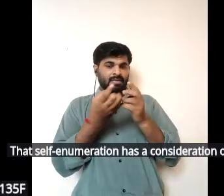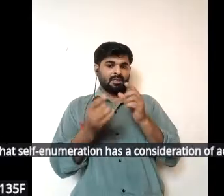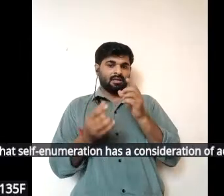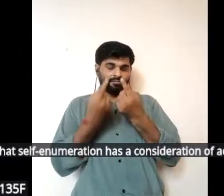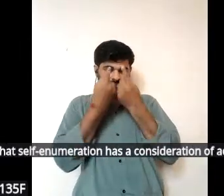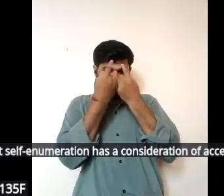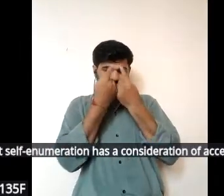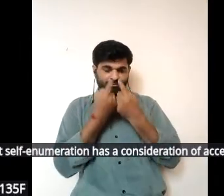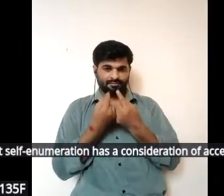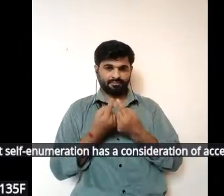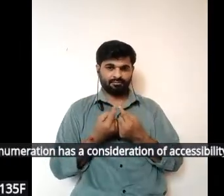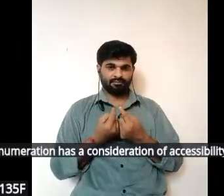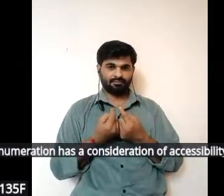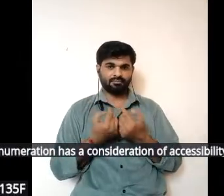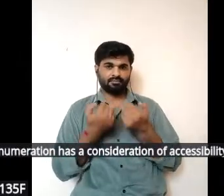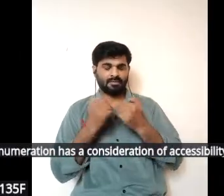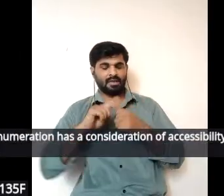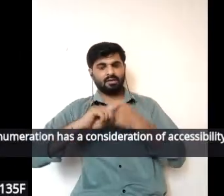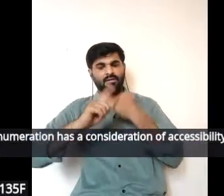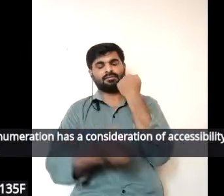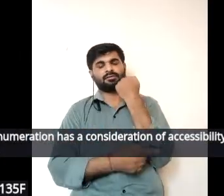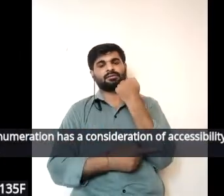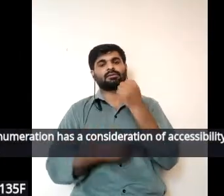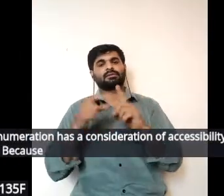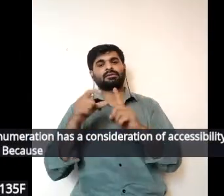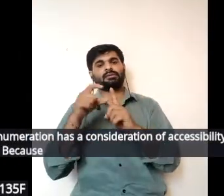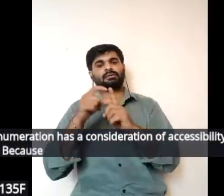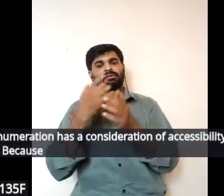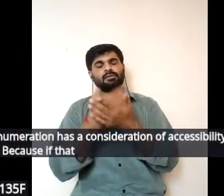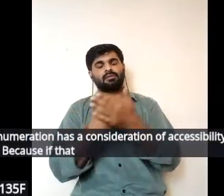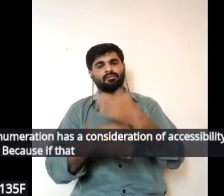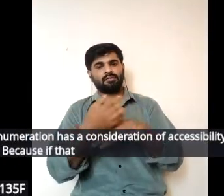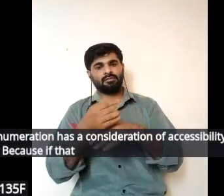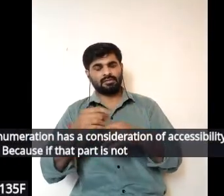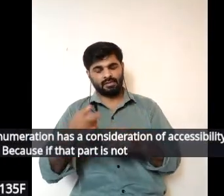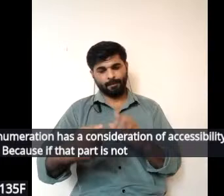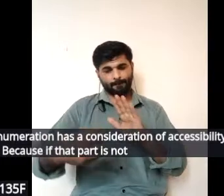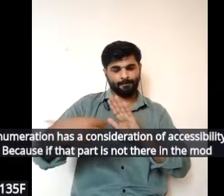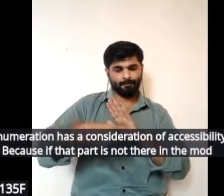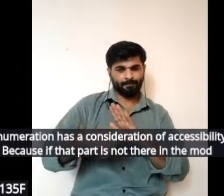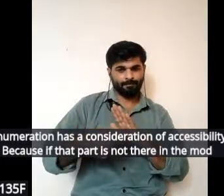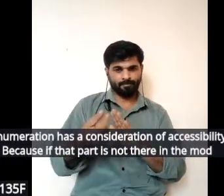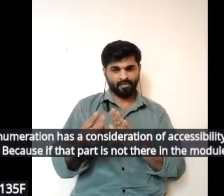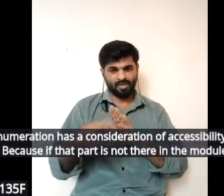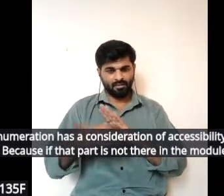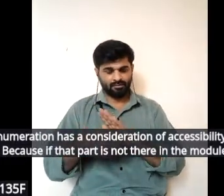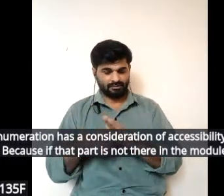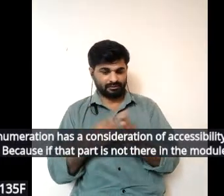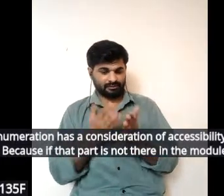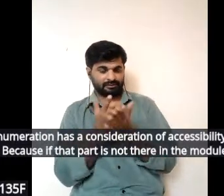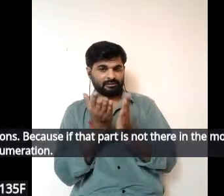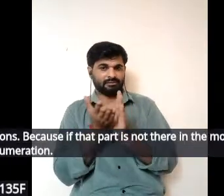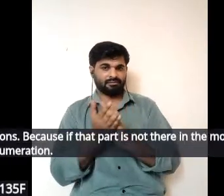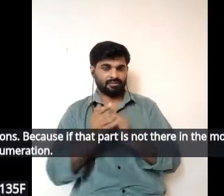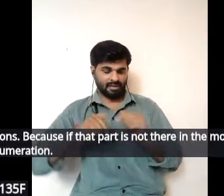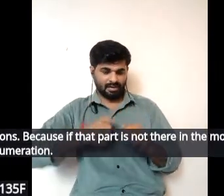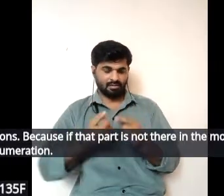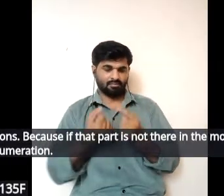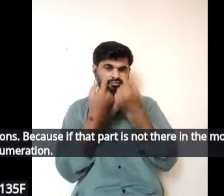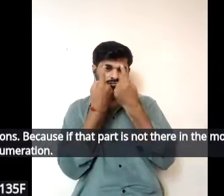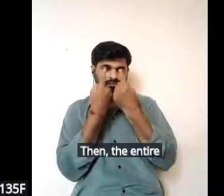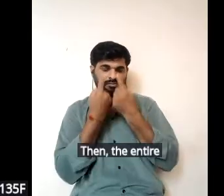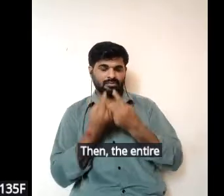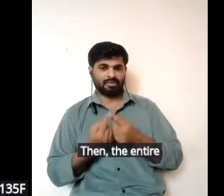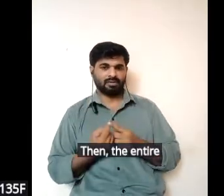accessibility and disability cognizance. Because if that part is not there in the module on a self-enumeration, then the